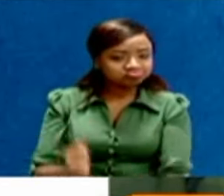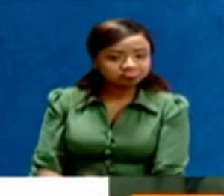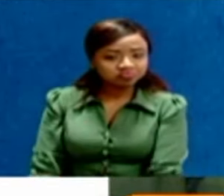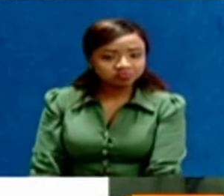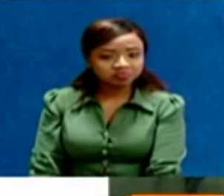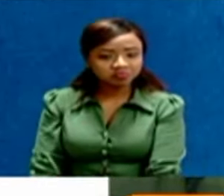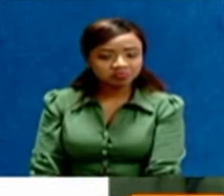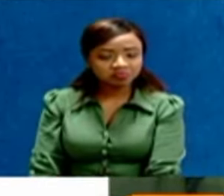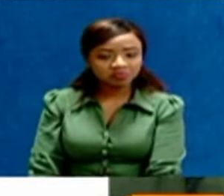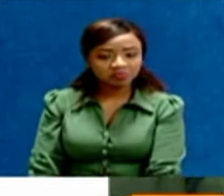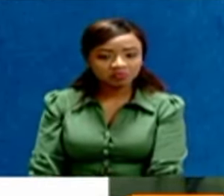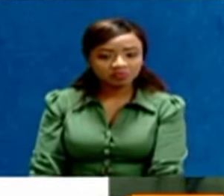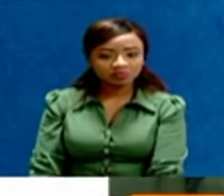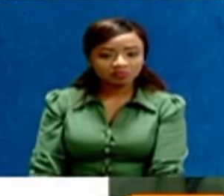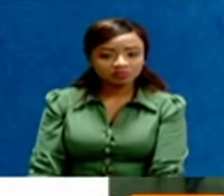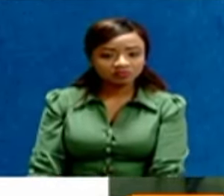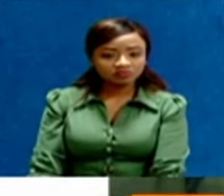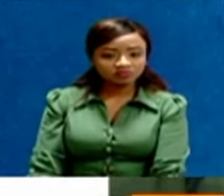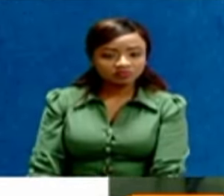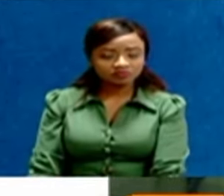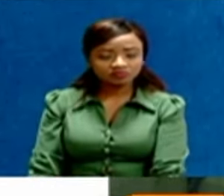revenue?